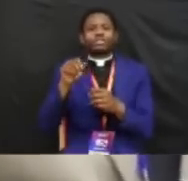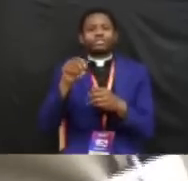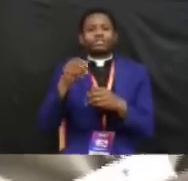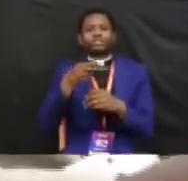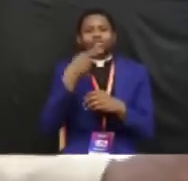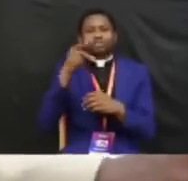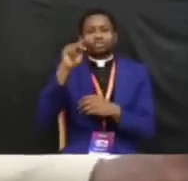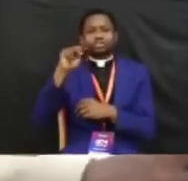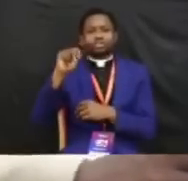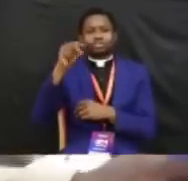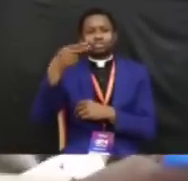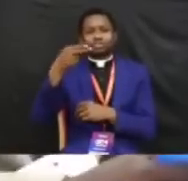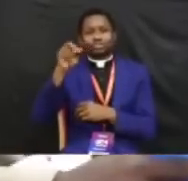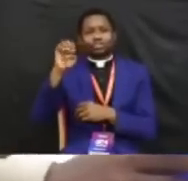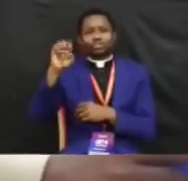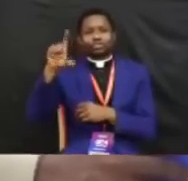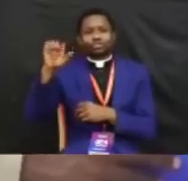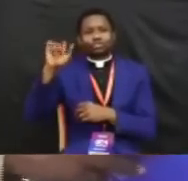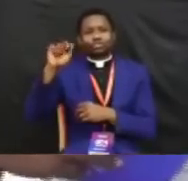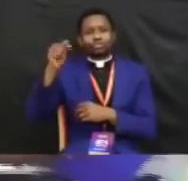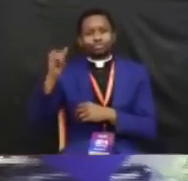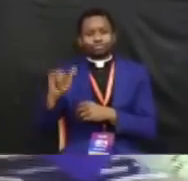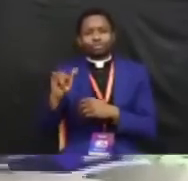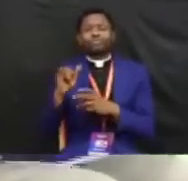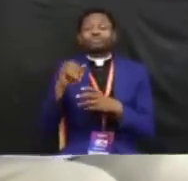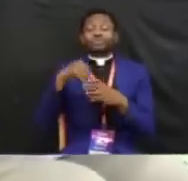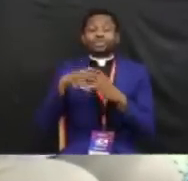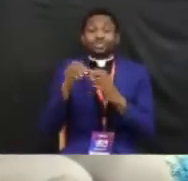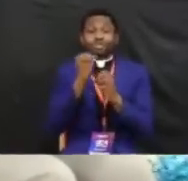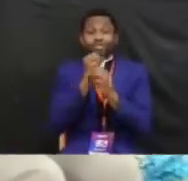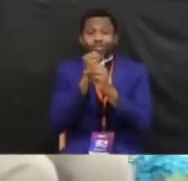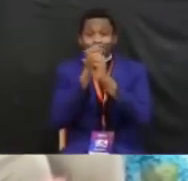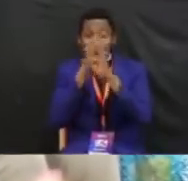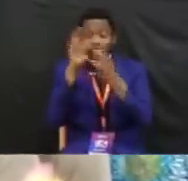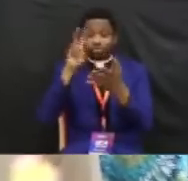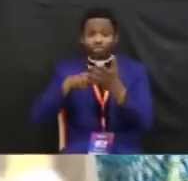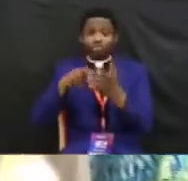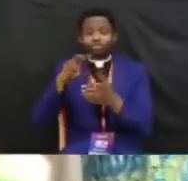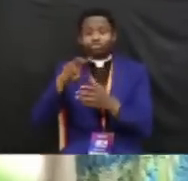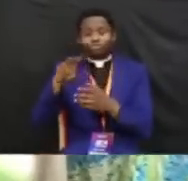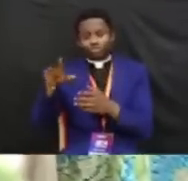programs in line with vision 2023 8,69